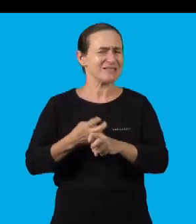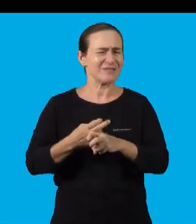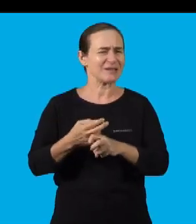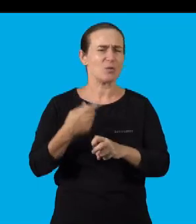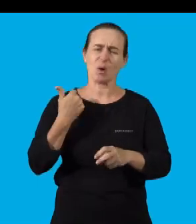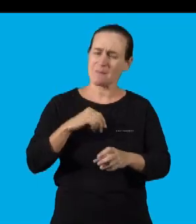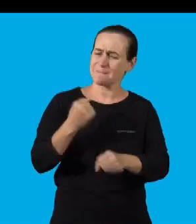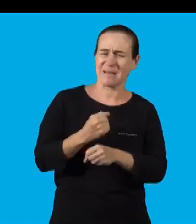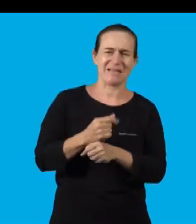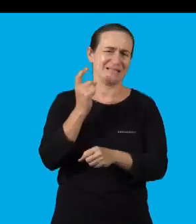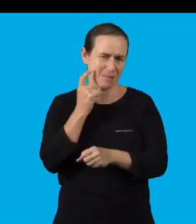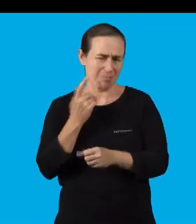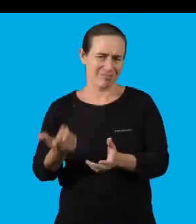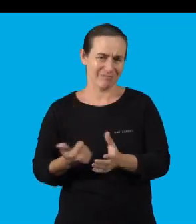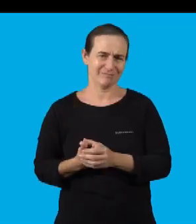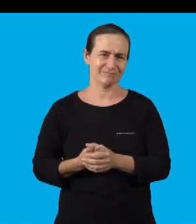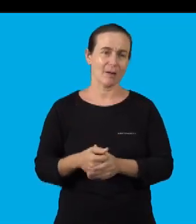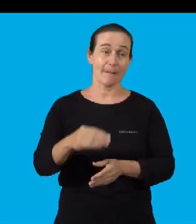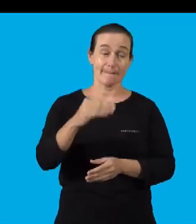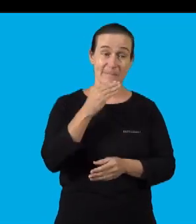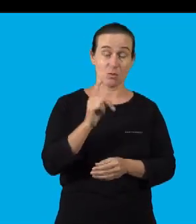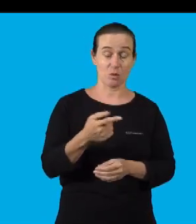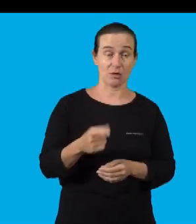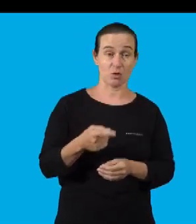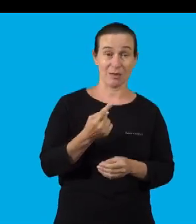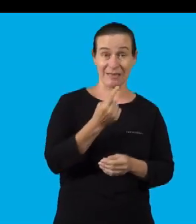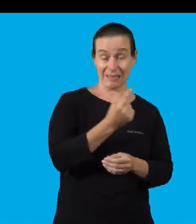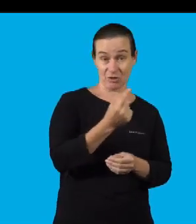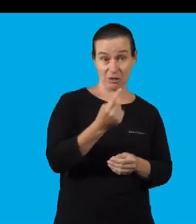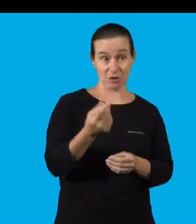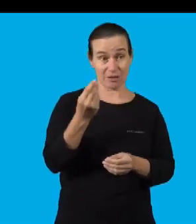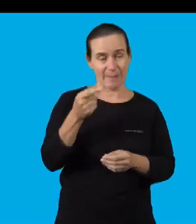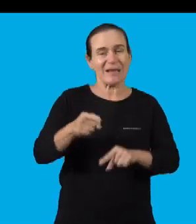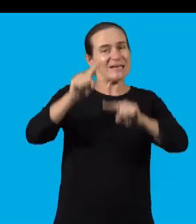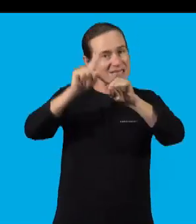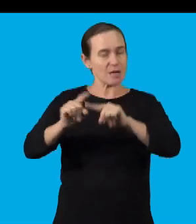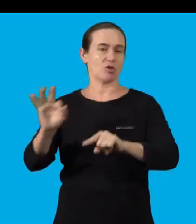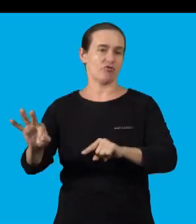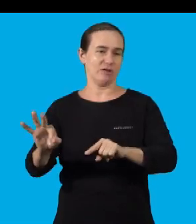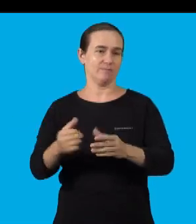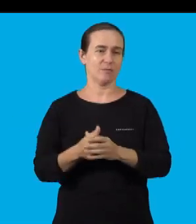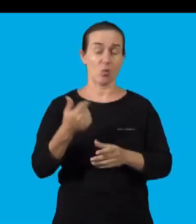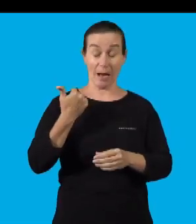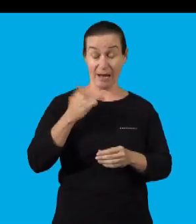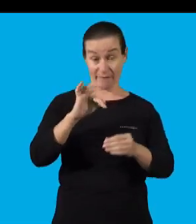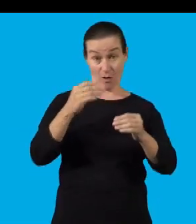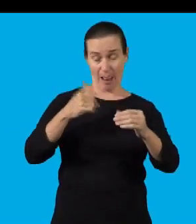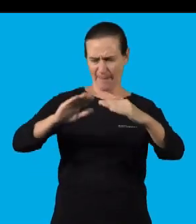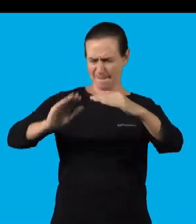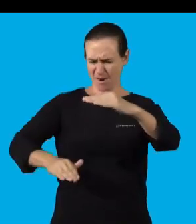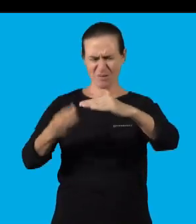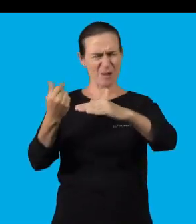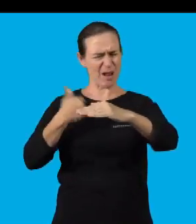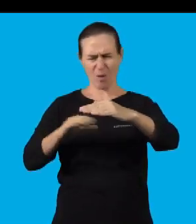do have to, but in this case we can simplify it by multiplying each number by 3. Remember, if we want to get rid of